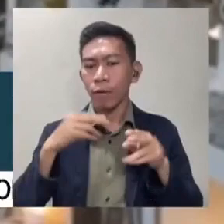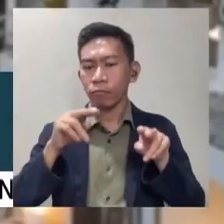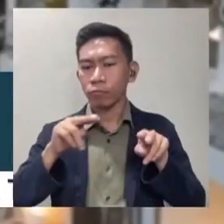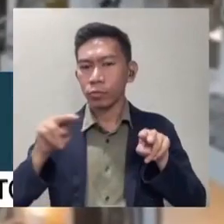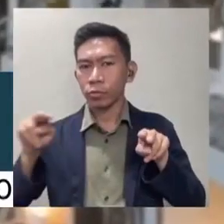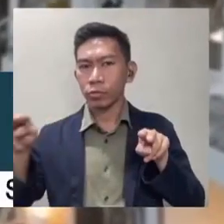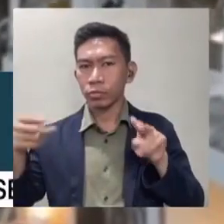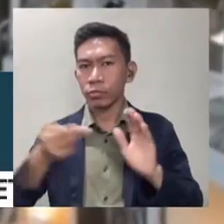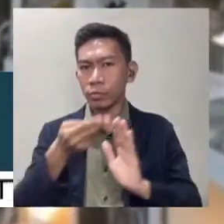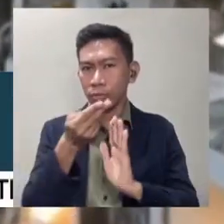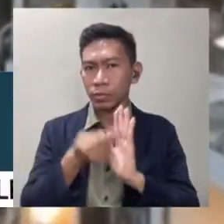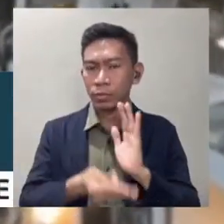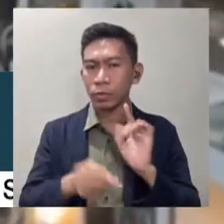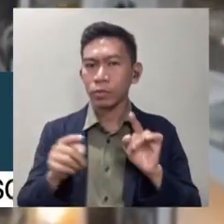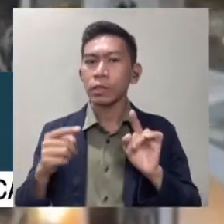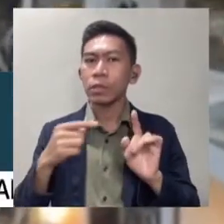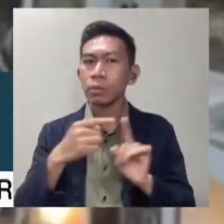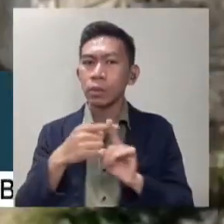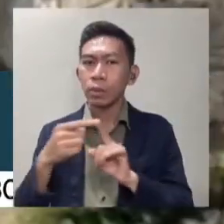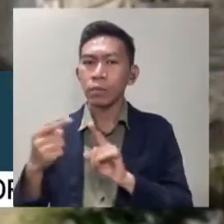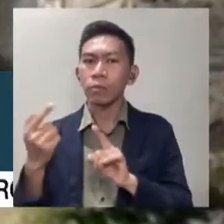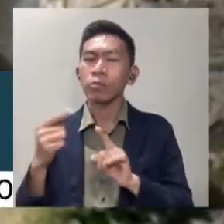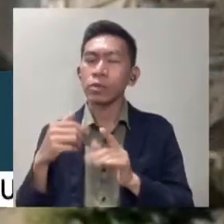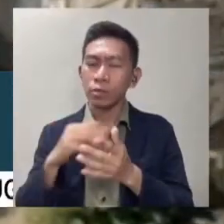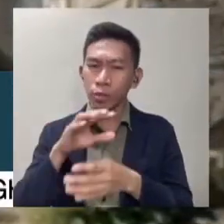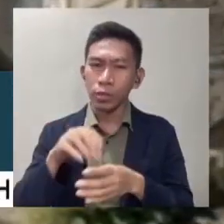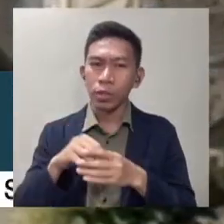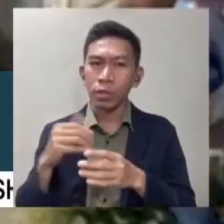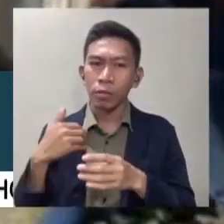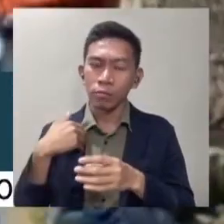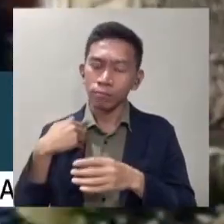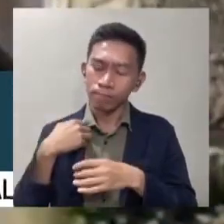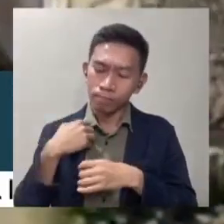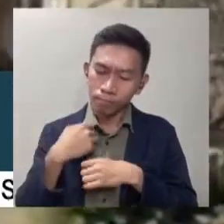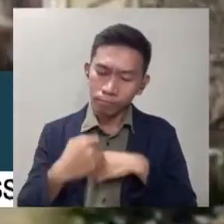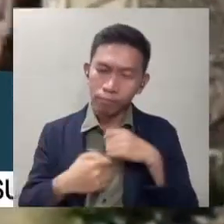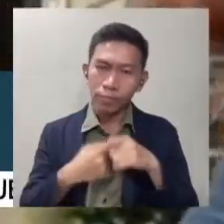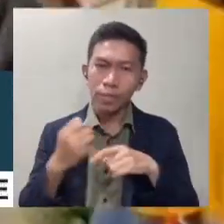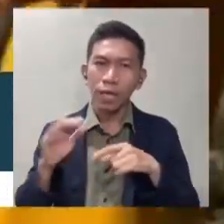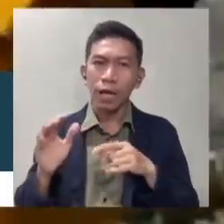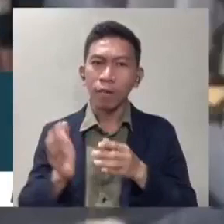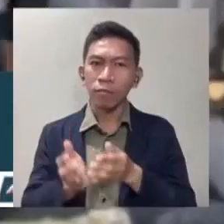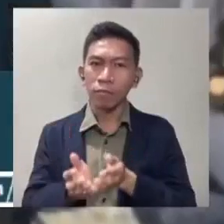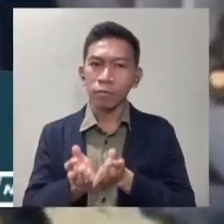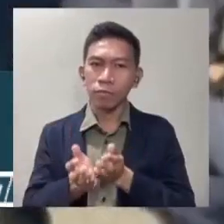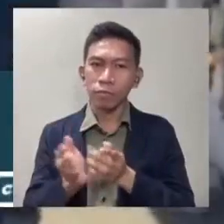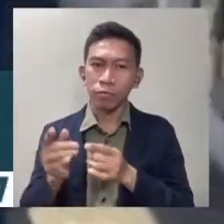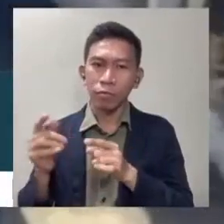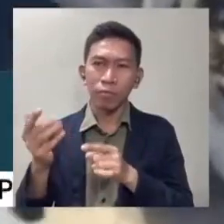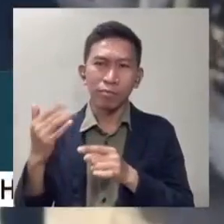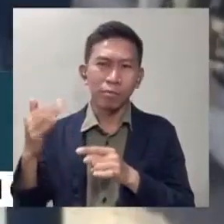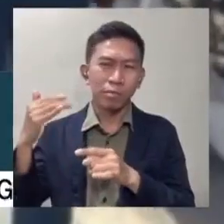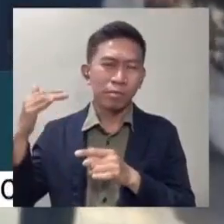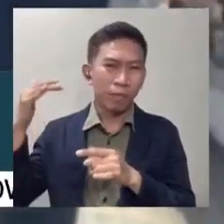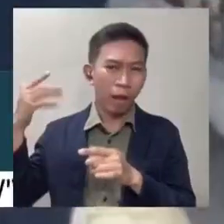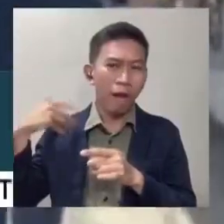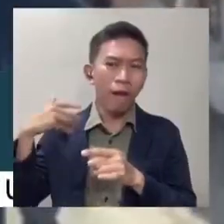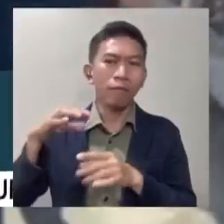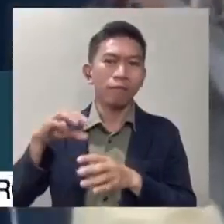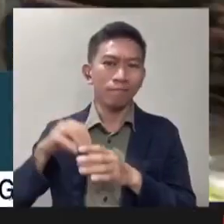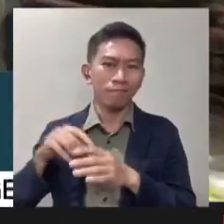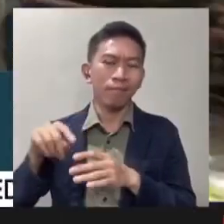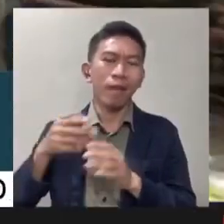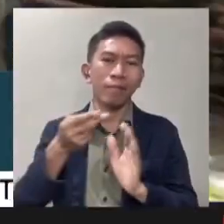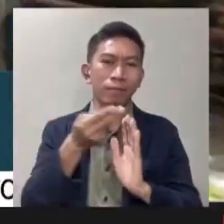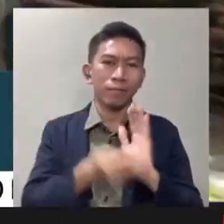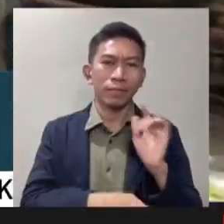including those who suffered during the ill-fated MV Princess of the Stars years back ago. And the authorities said they will